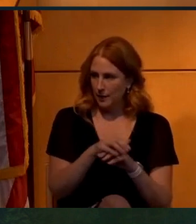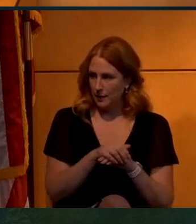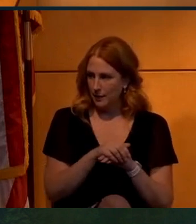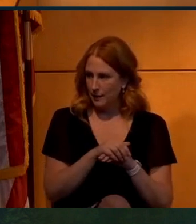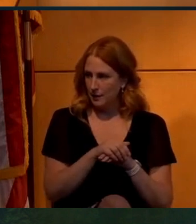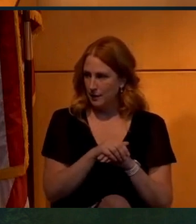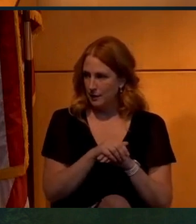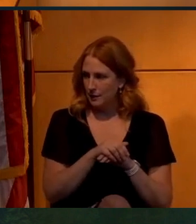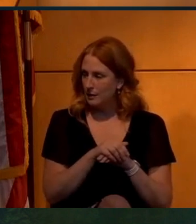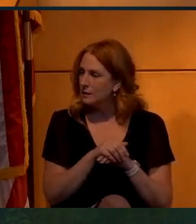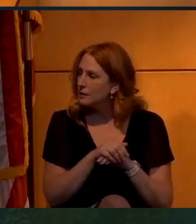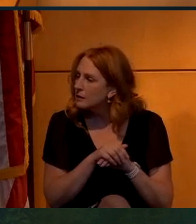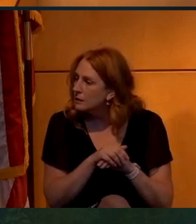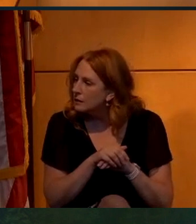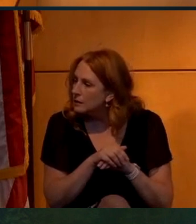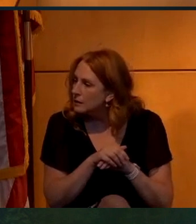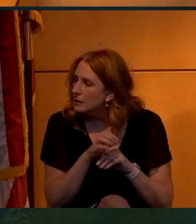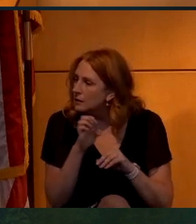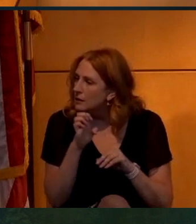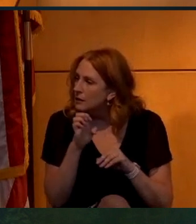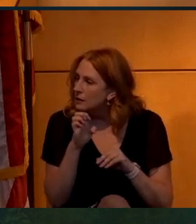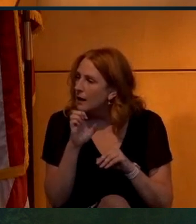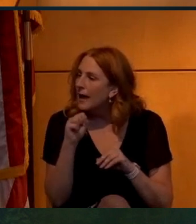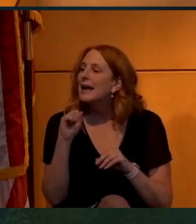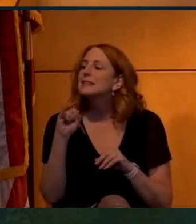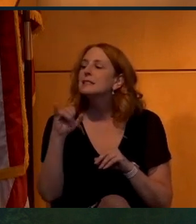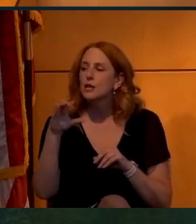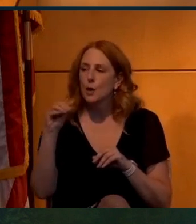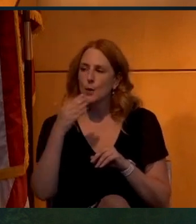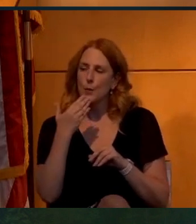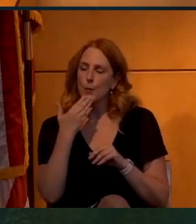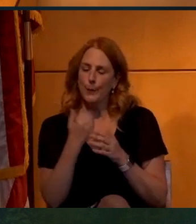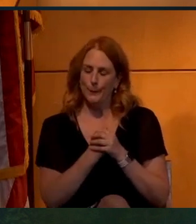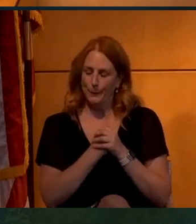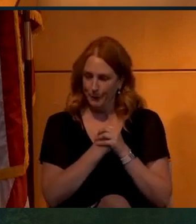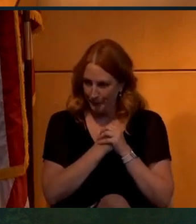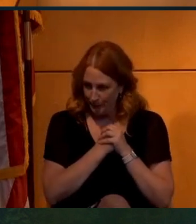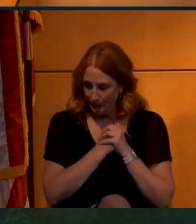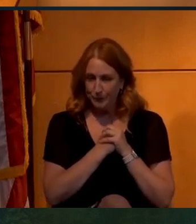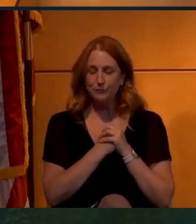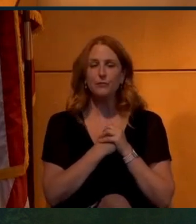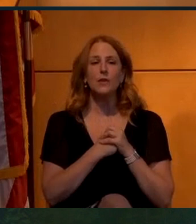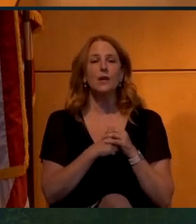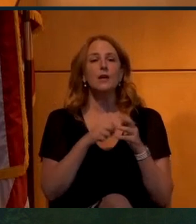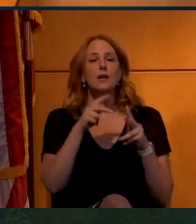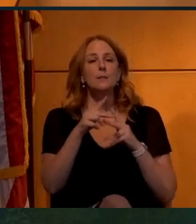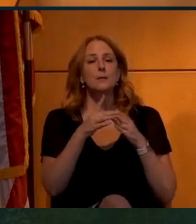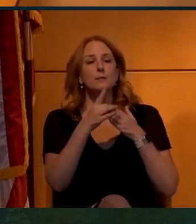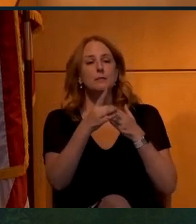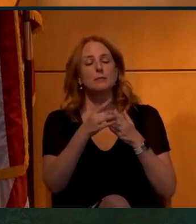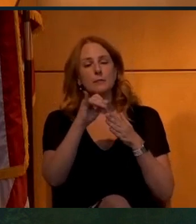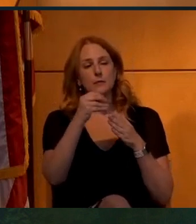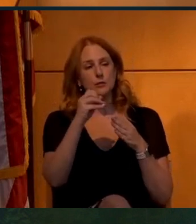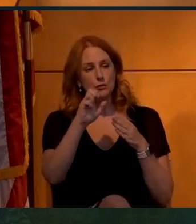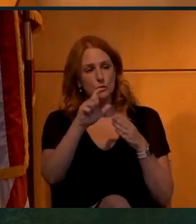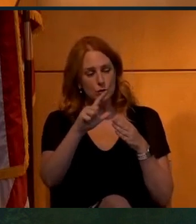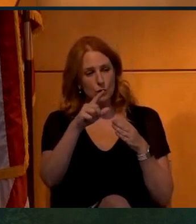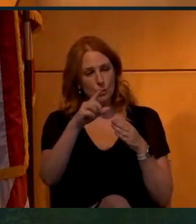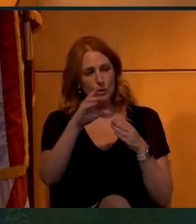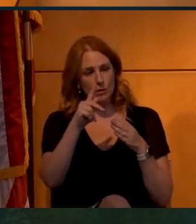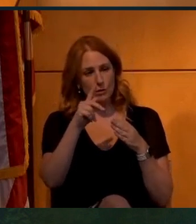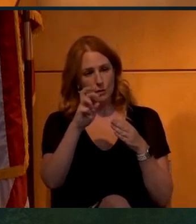All right, so who's who in SEO? We have a really fantastic team of people in SEO. We're led by Dr. Joel Kearns, the Deputy